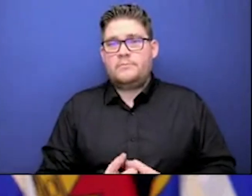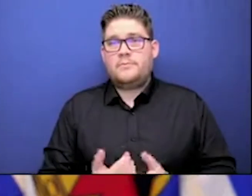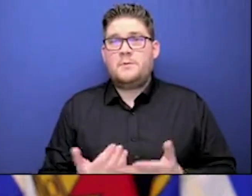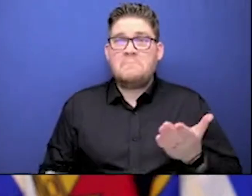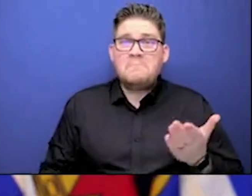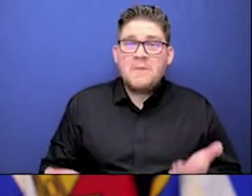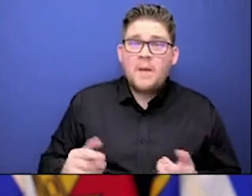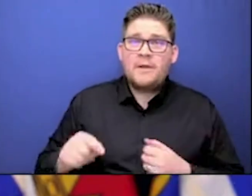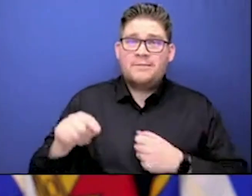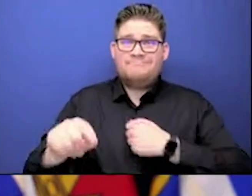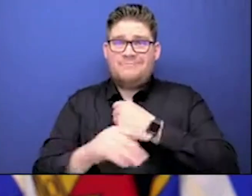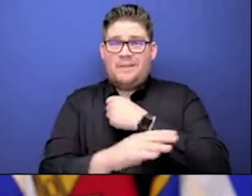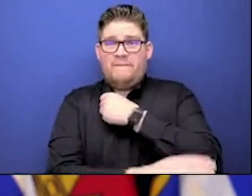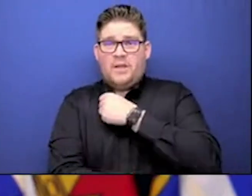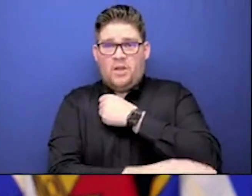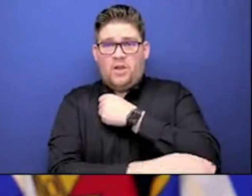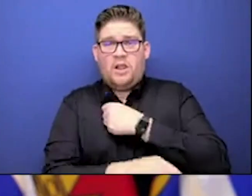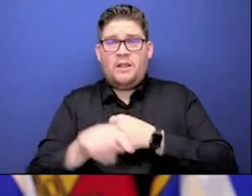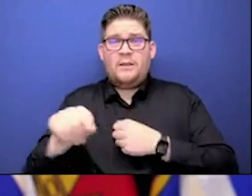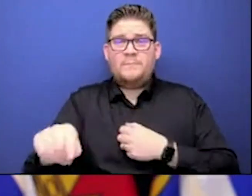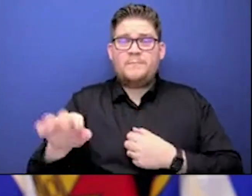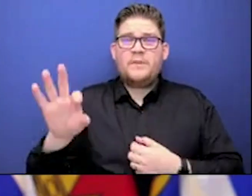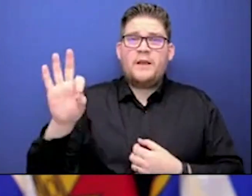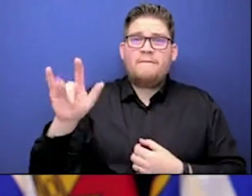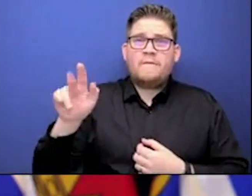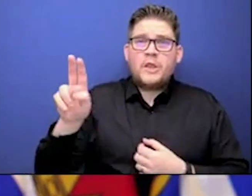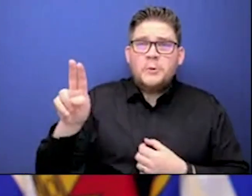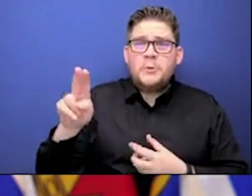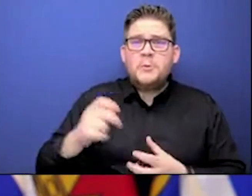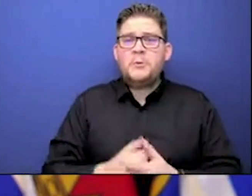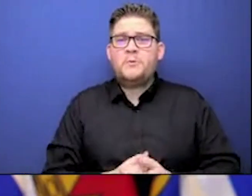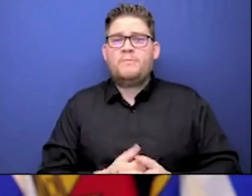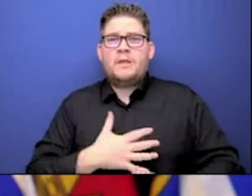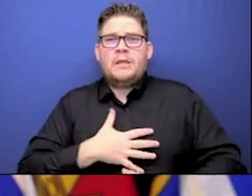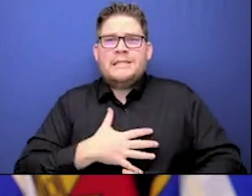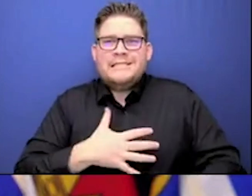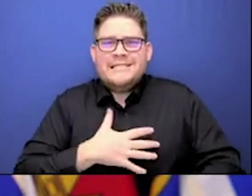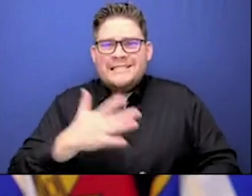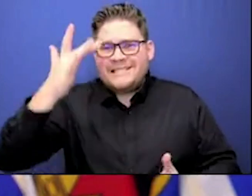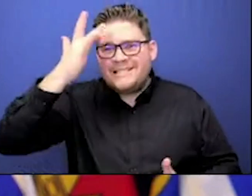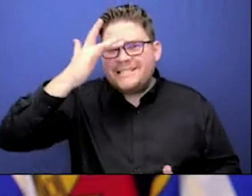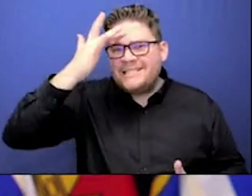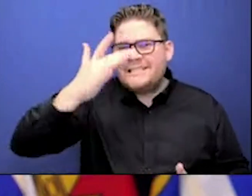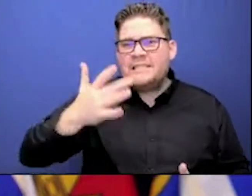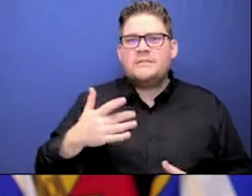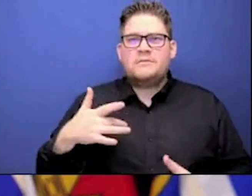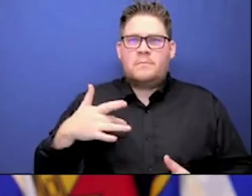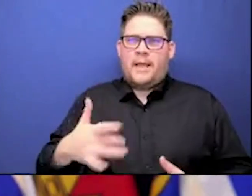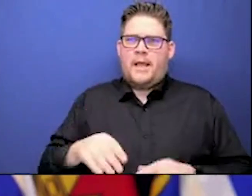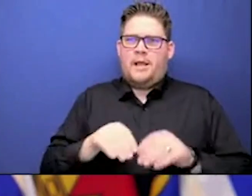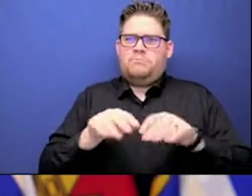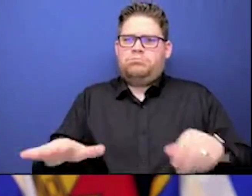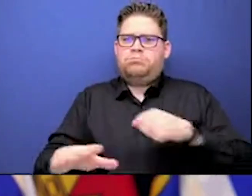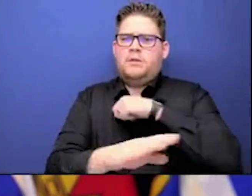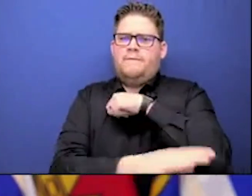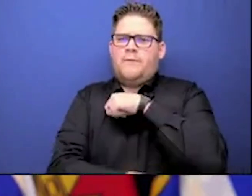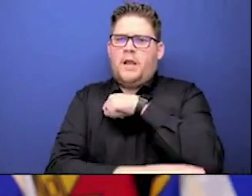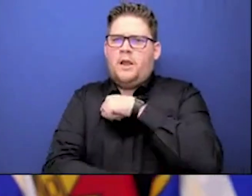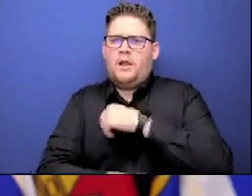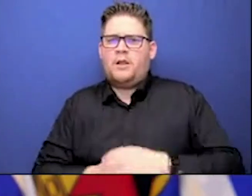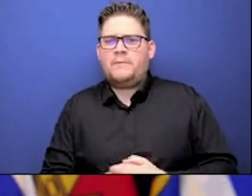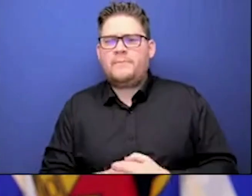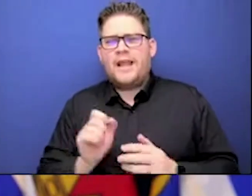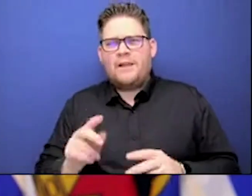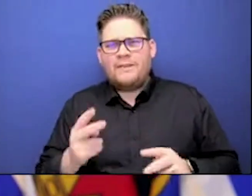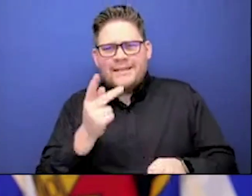our crowding, particularly if we're somebody who's at risk. And we've seen these measures work for influenza, and